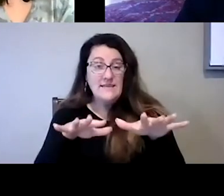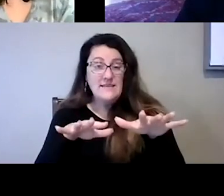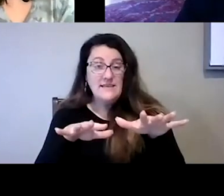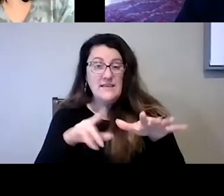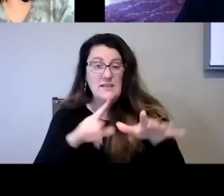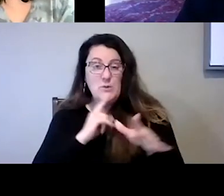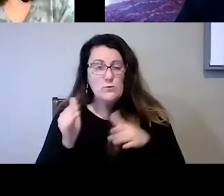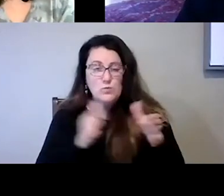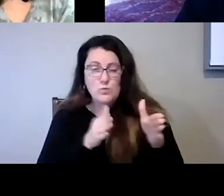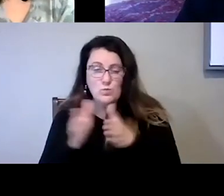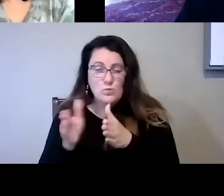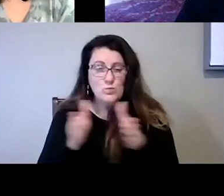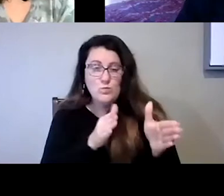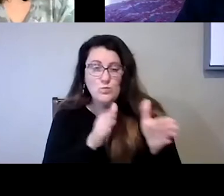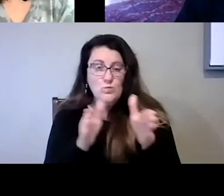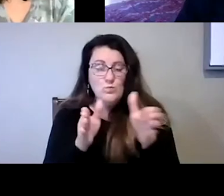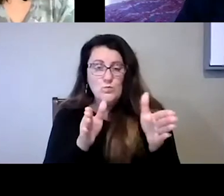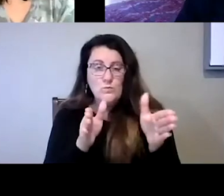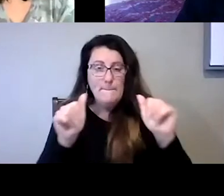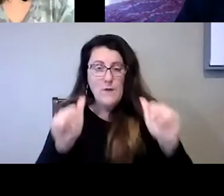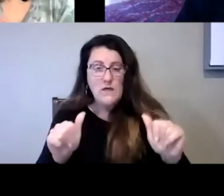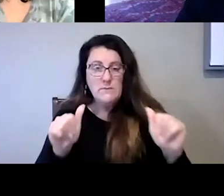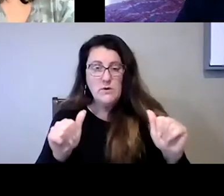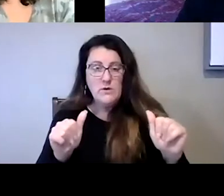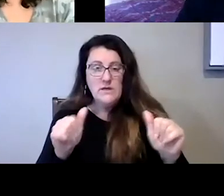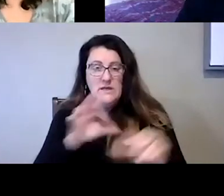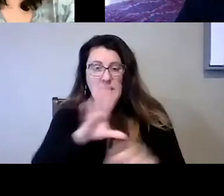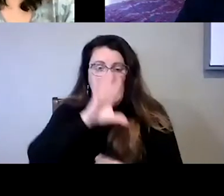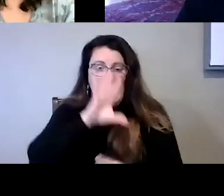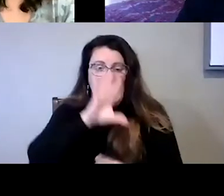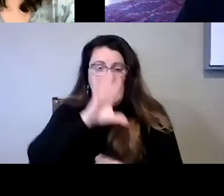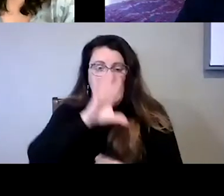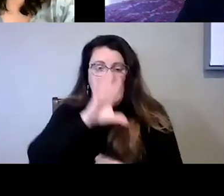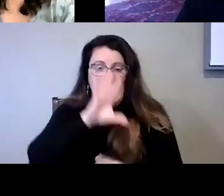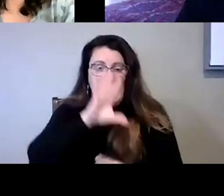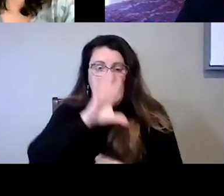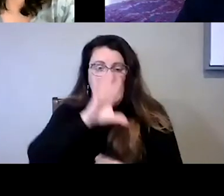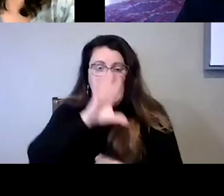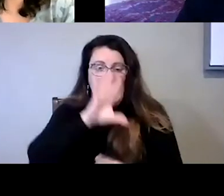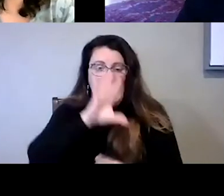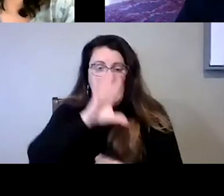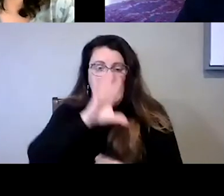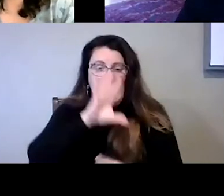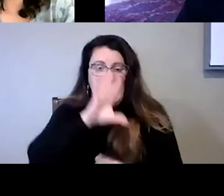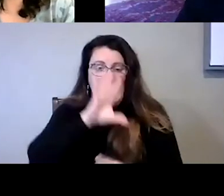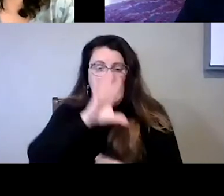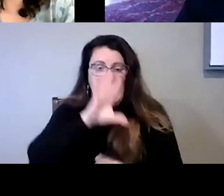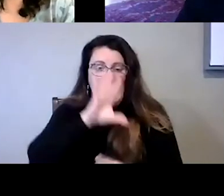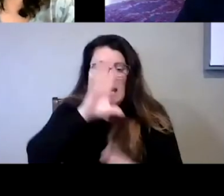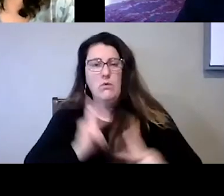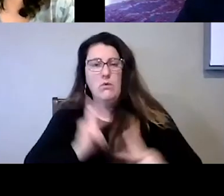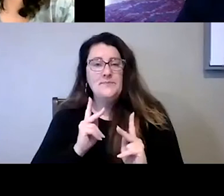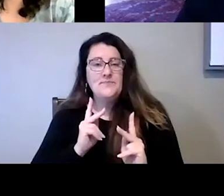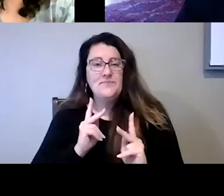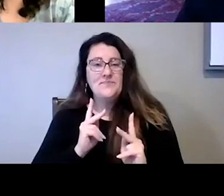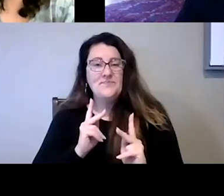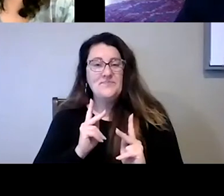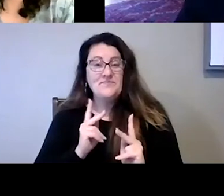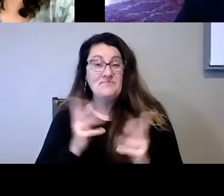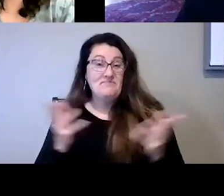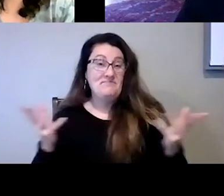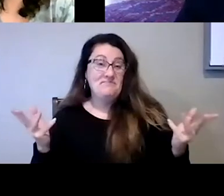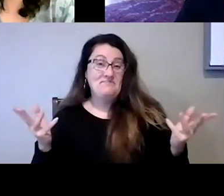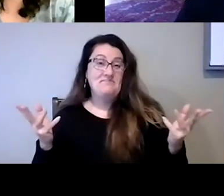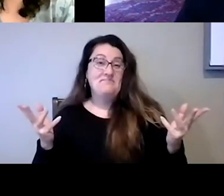as possible to engage the greatest number of people to improve the greatest number of lives? And I think that's